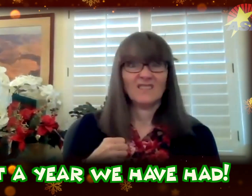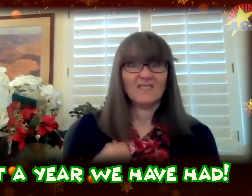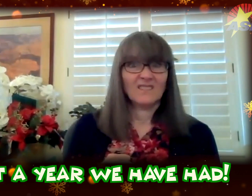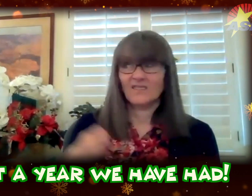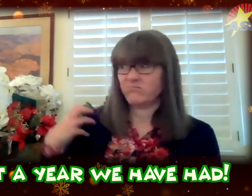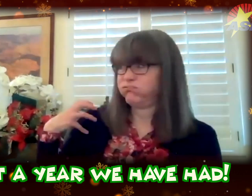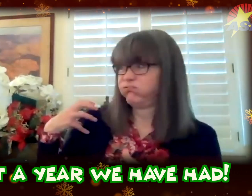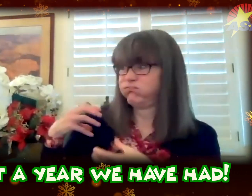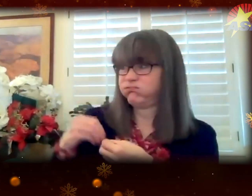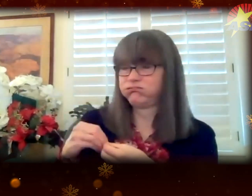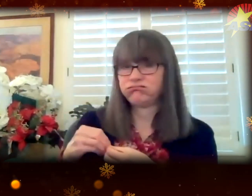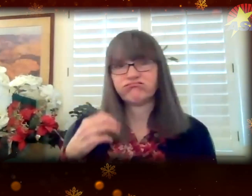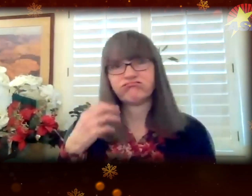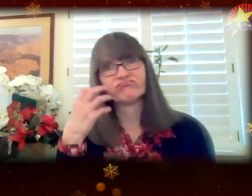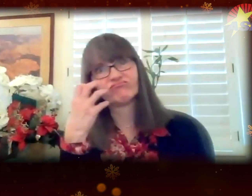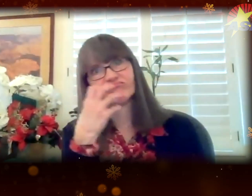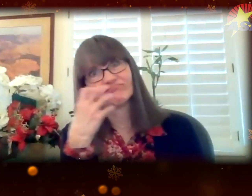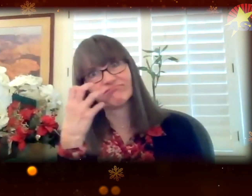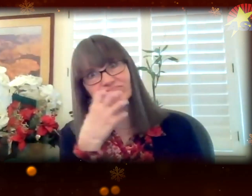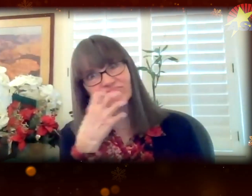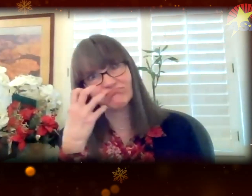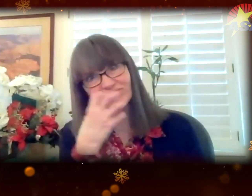What a year we have had.